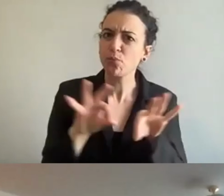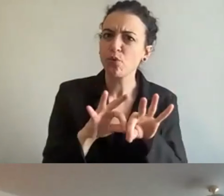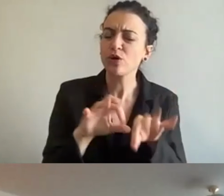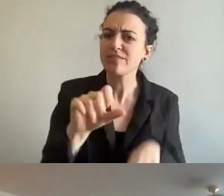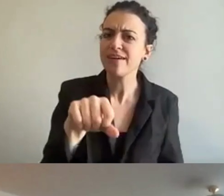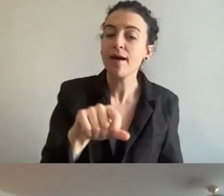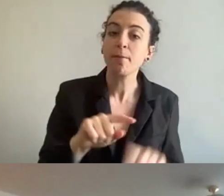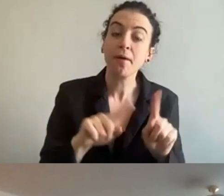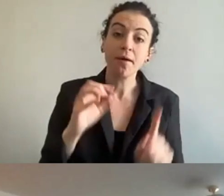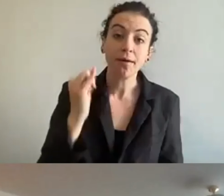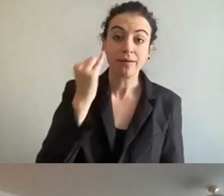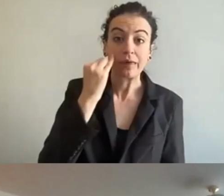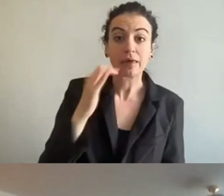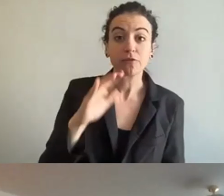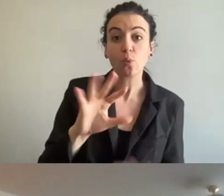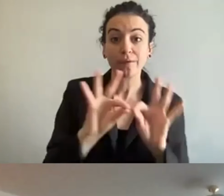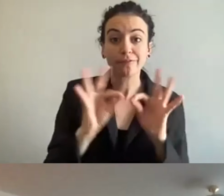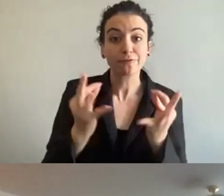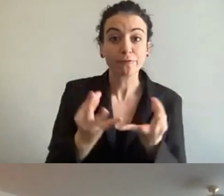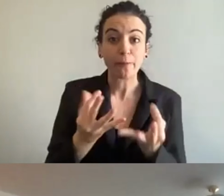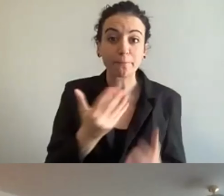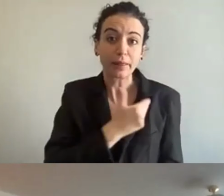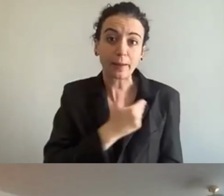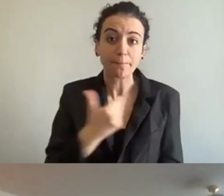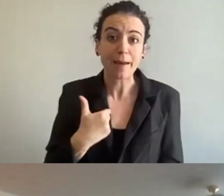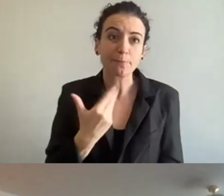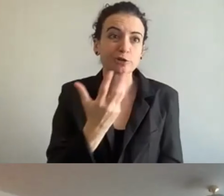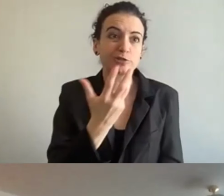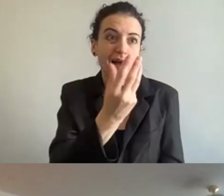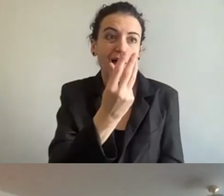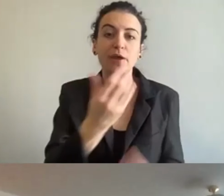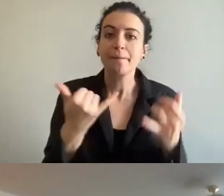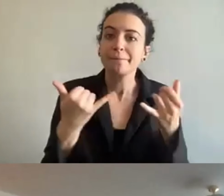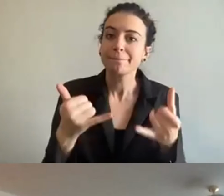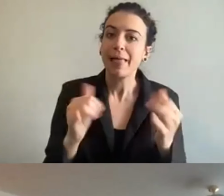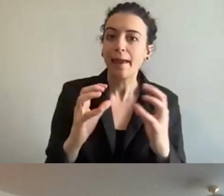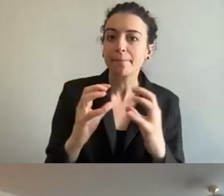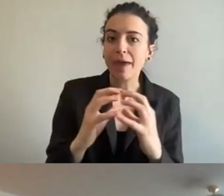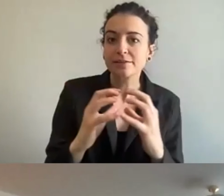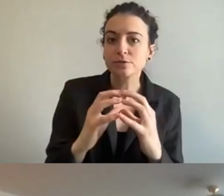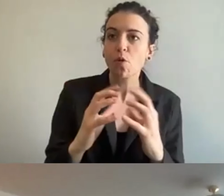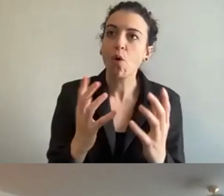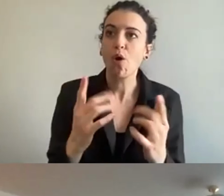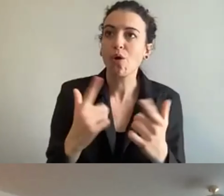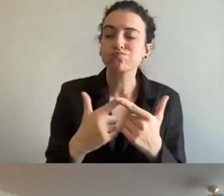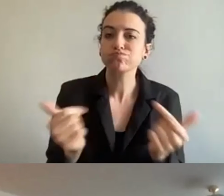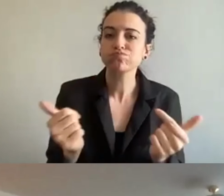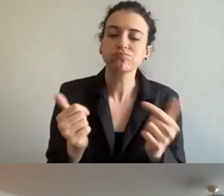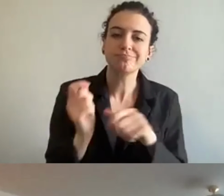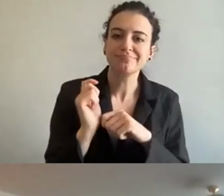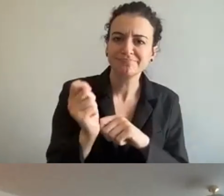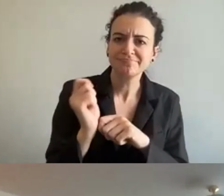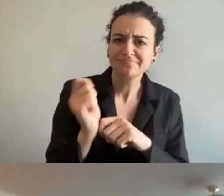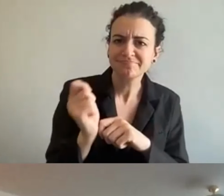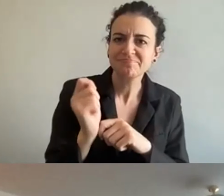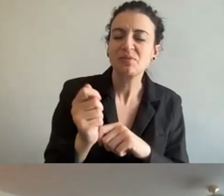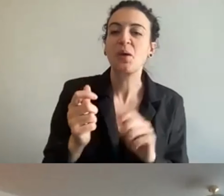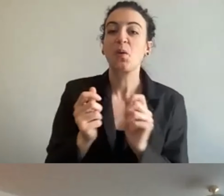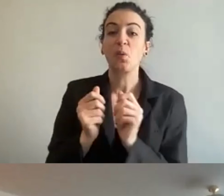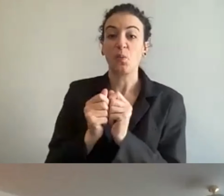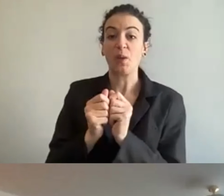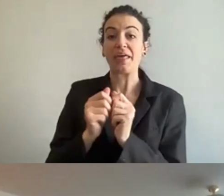somebody's out there playing baseball and it's muddy, you can't go out there. But with this Freedom Track, you